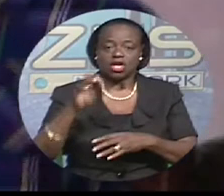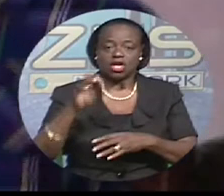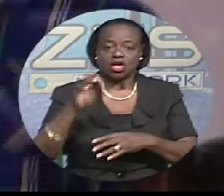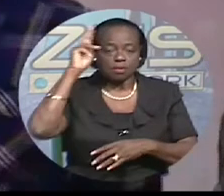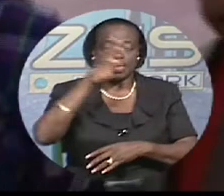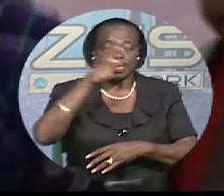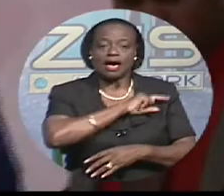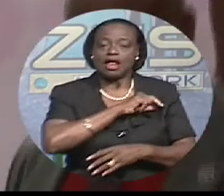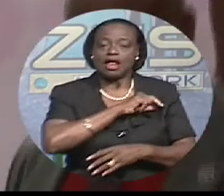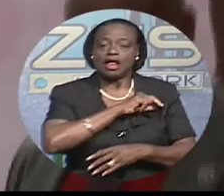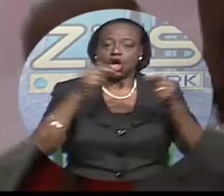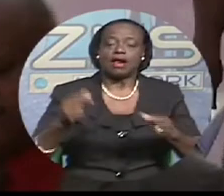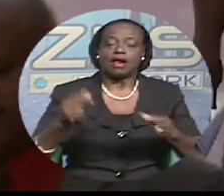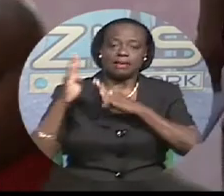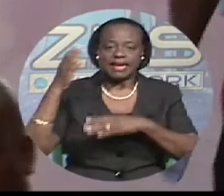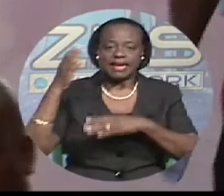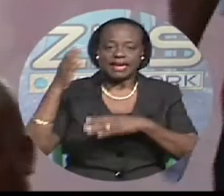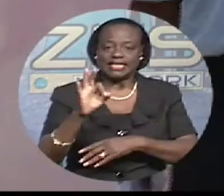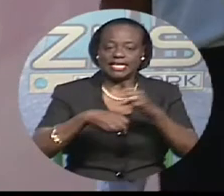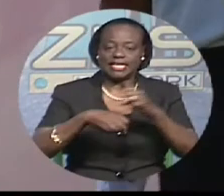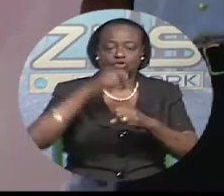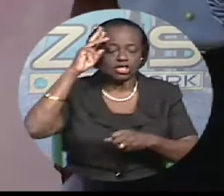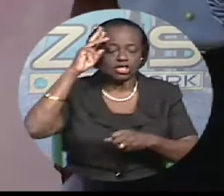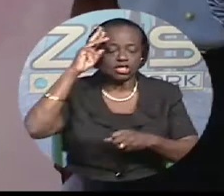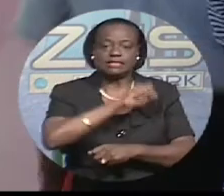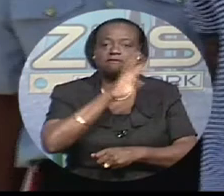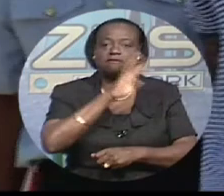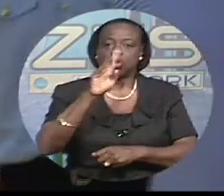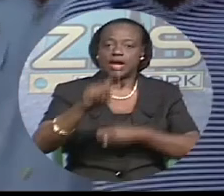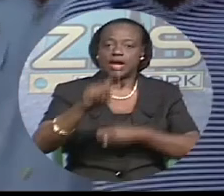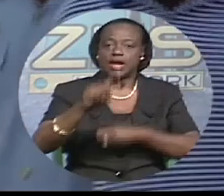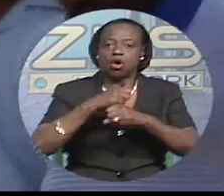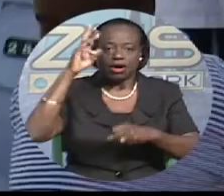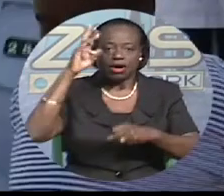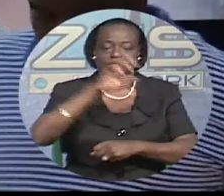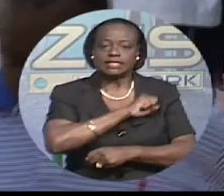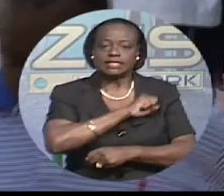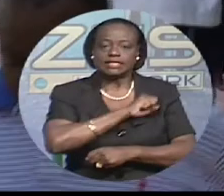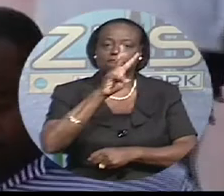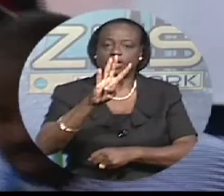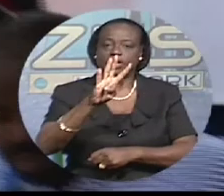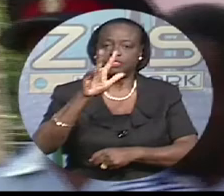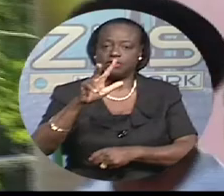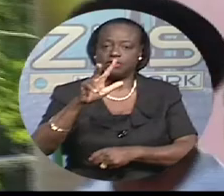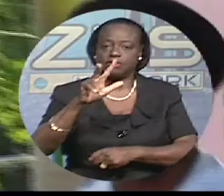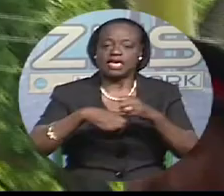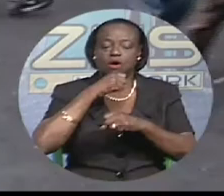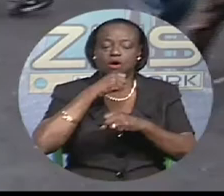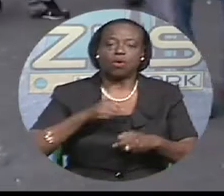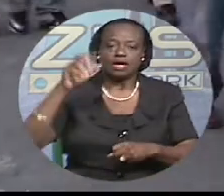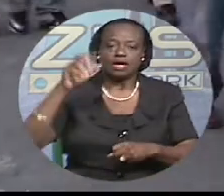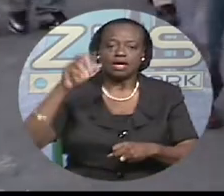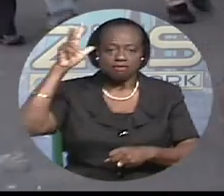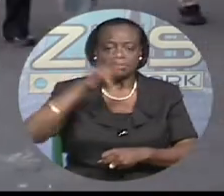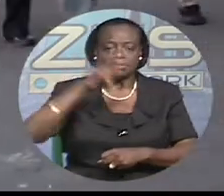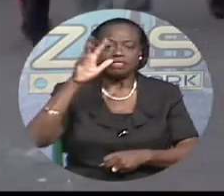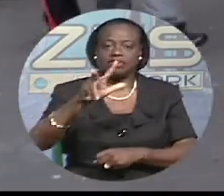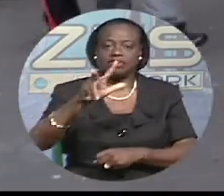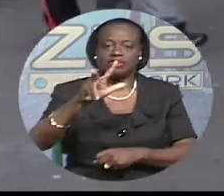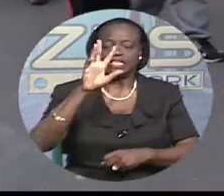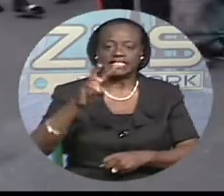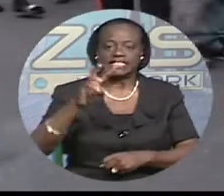and Grand Bahamians 19-year-old Rashid Smith, 41-year-old Ricardo Stubbs, 43-year-old Dion Morris, 36-year-old